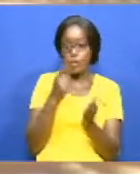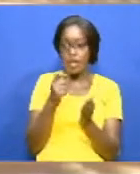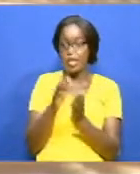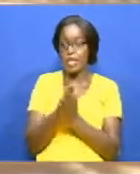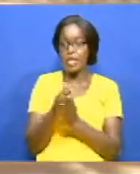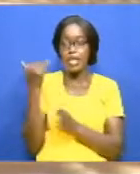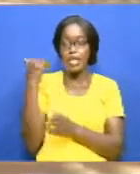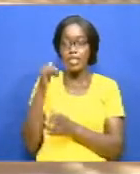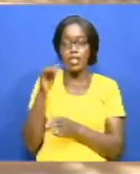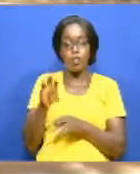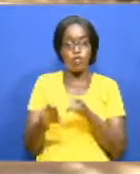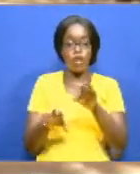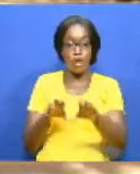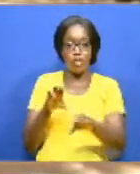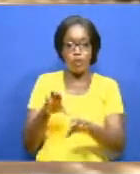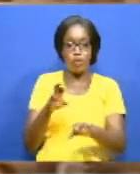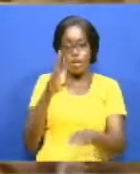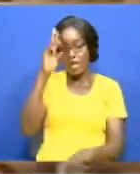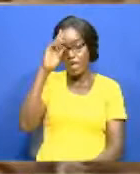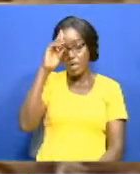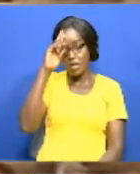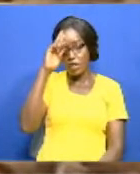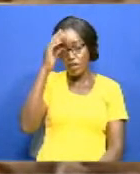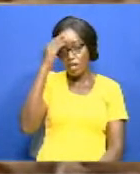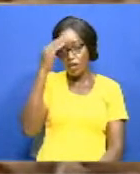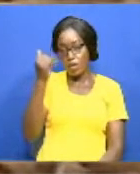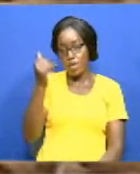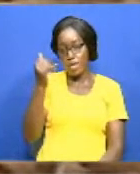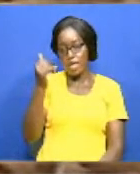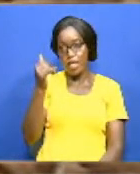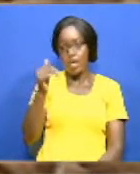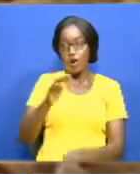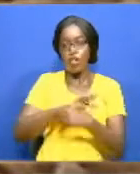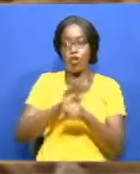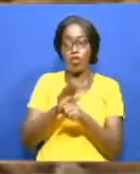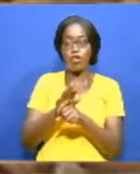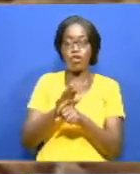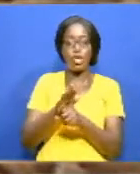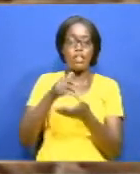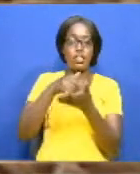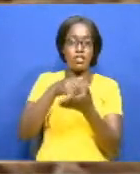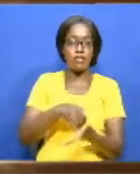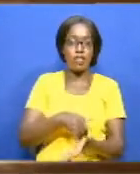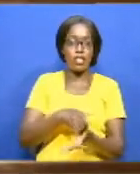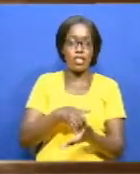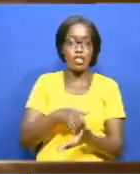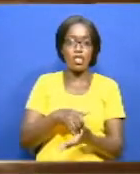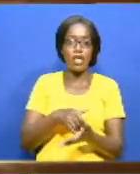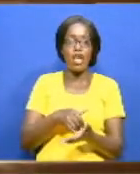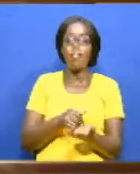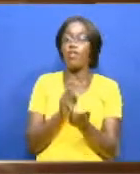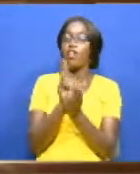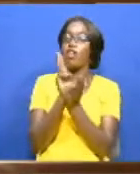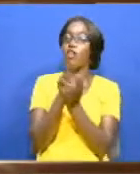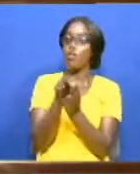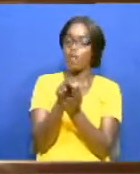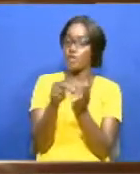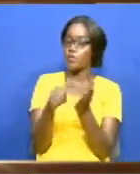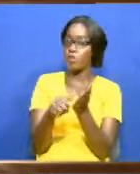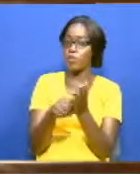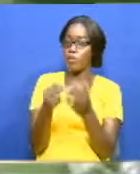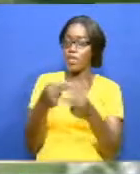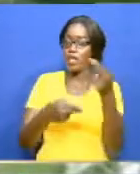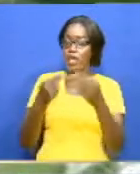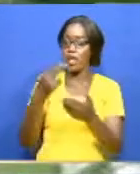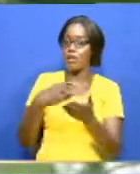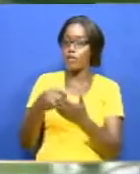feed. This was a result of, in among others, COVID-19 disruptions, the locust invasion, as well as a high cost